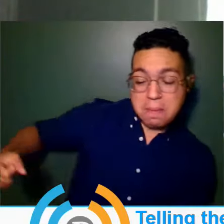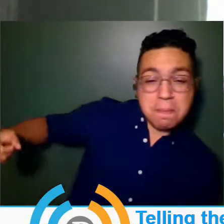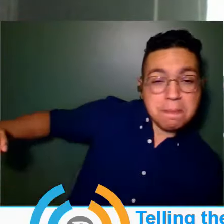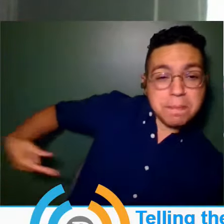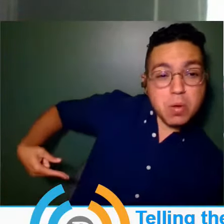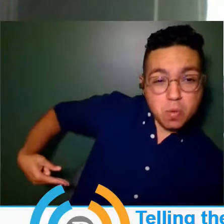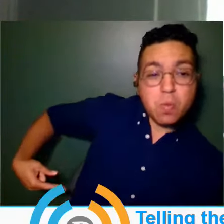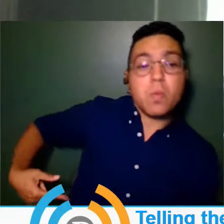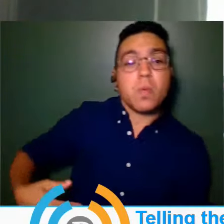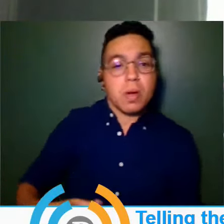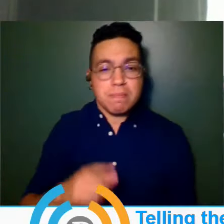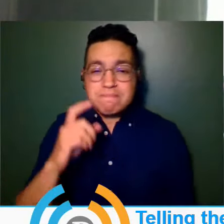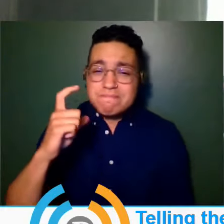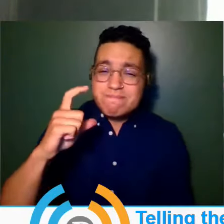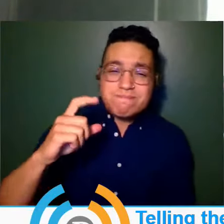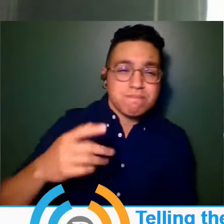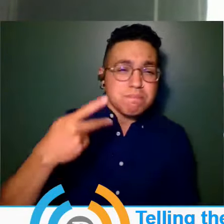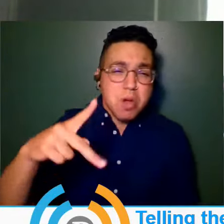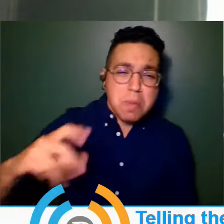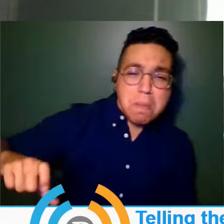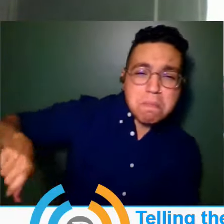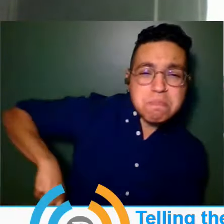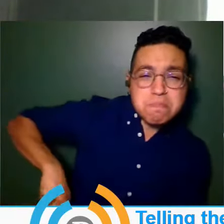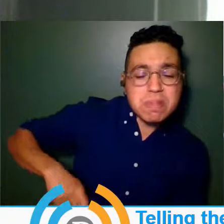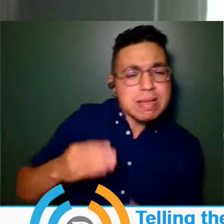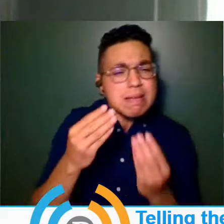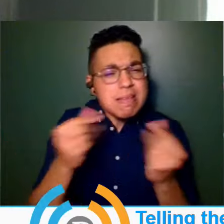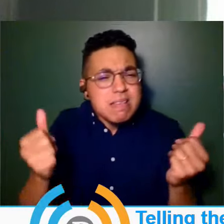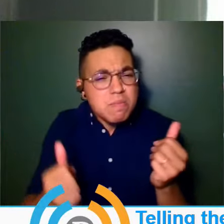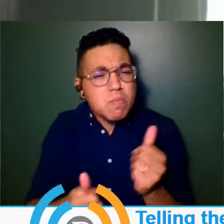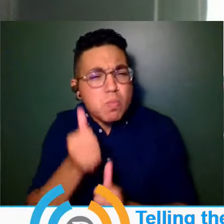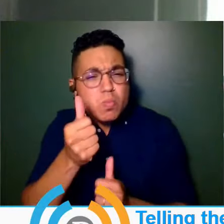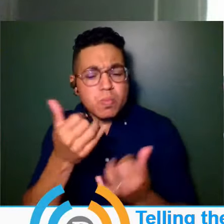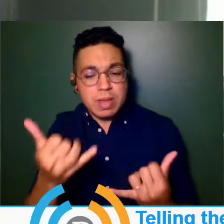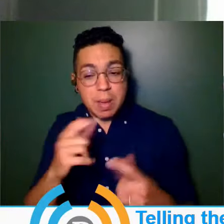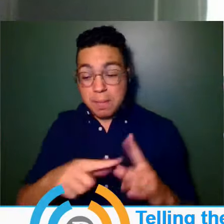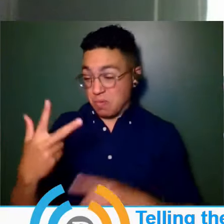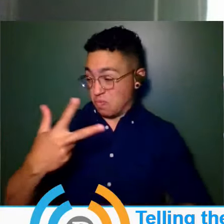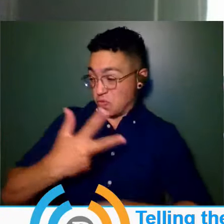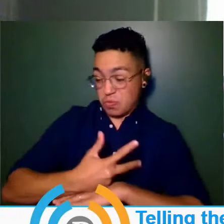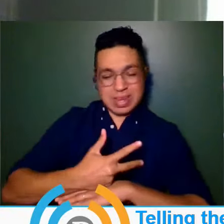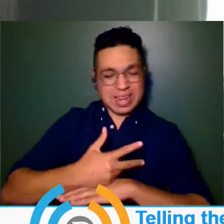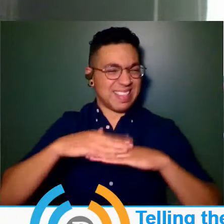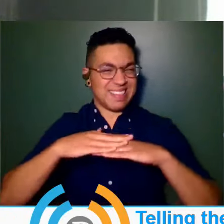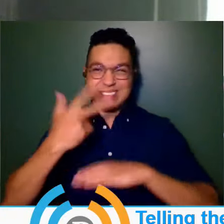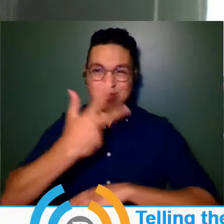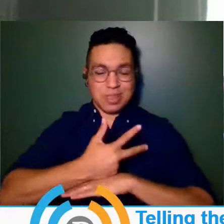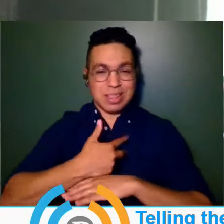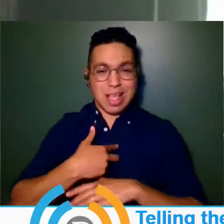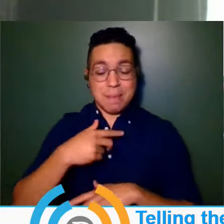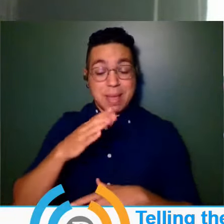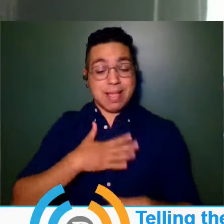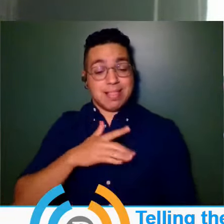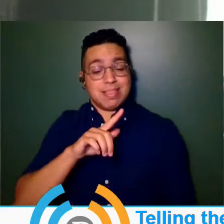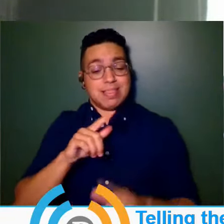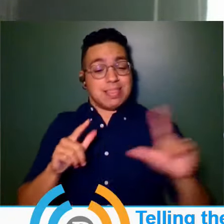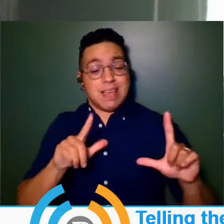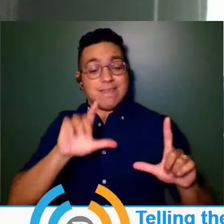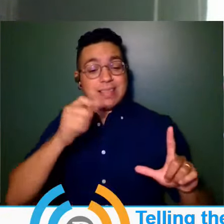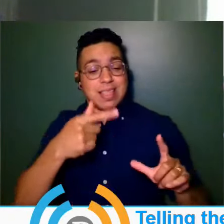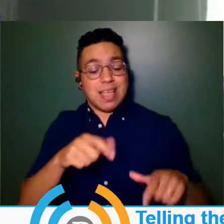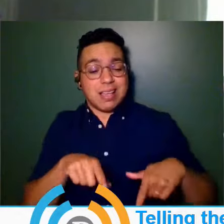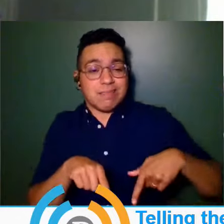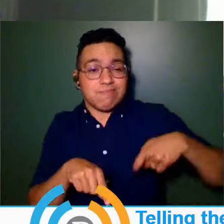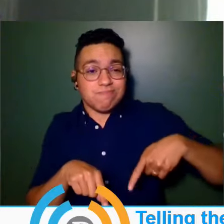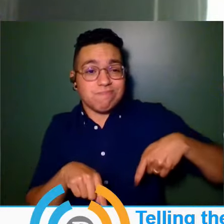massive bruise. Much of that is healed now, but for at least 3 days, I couldn't bend my left leg. And so that,